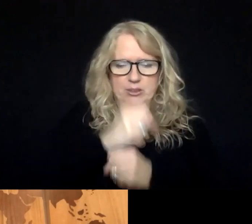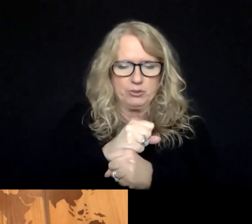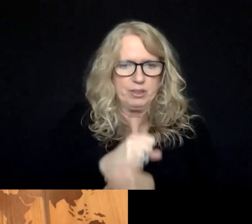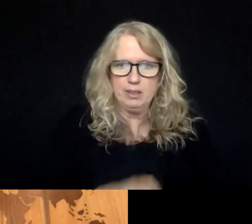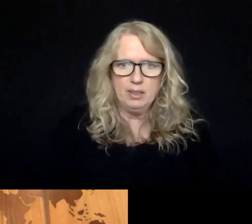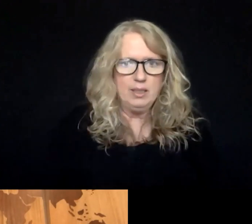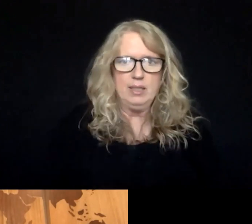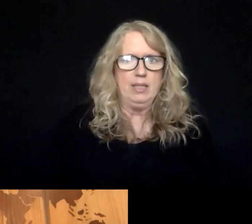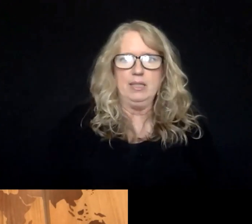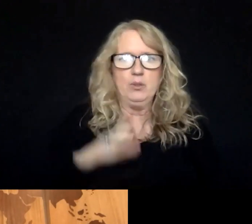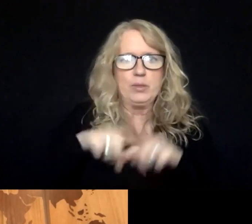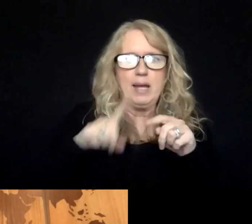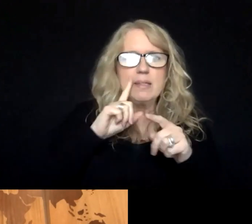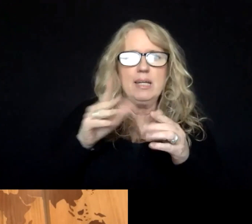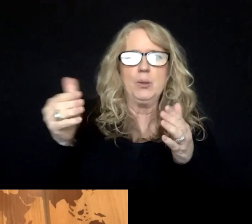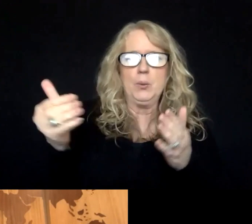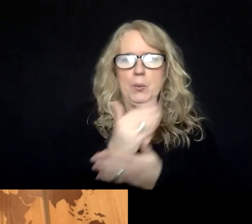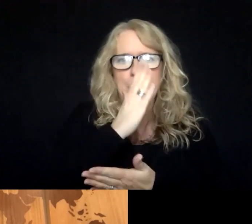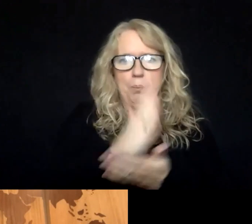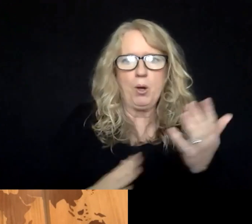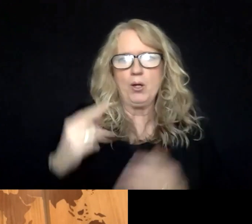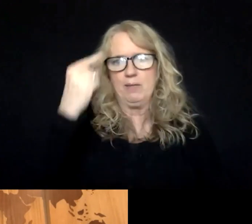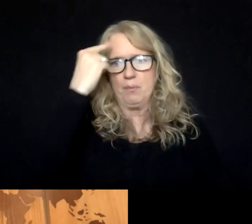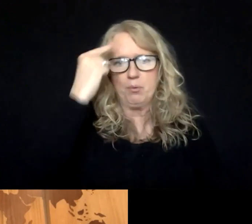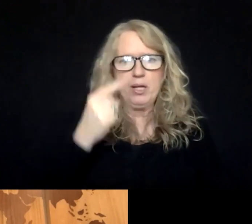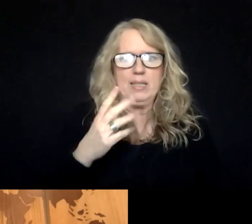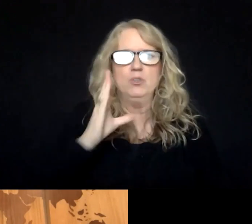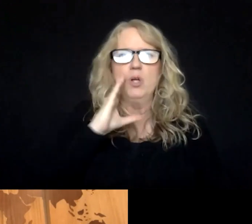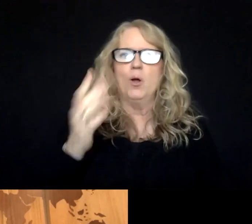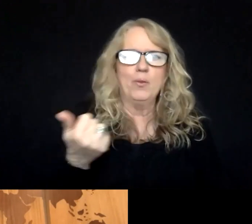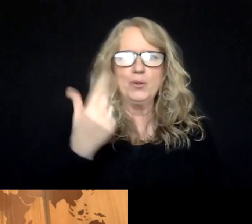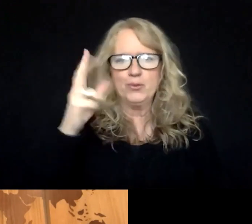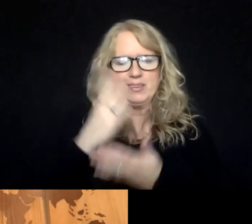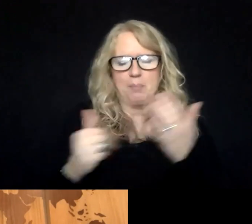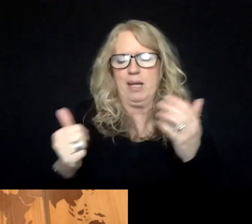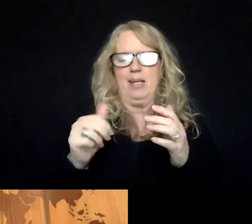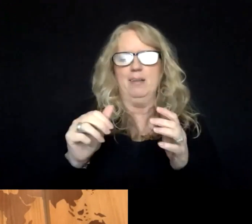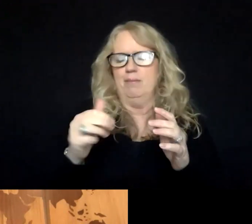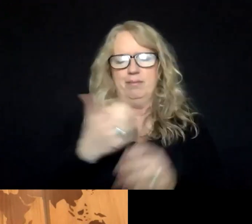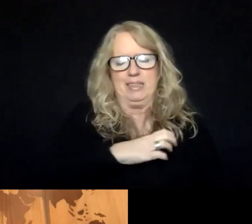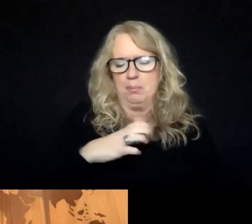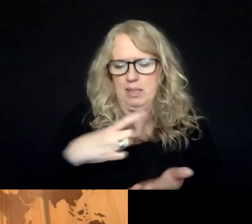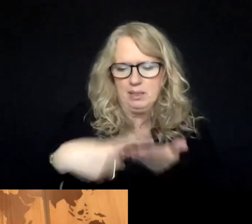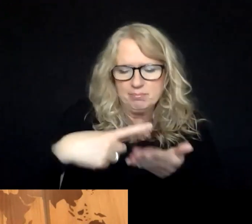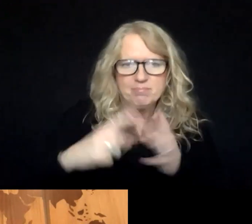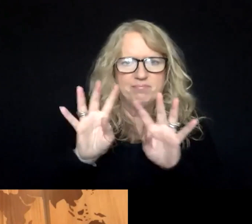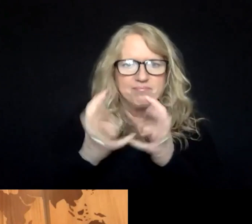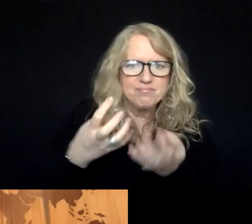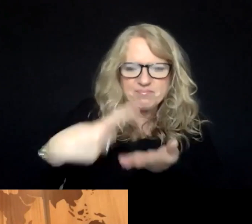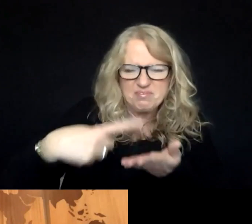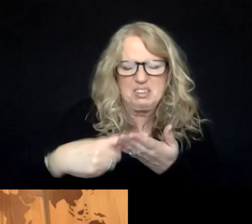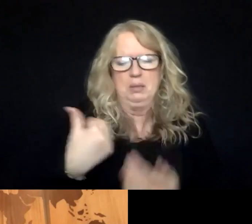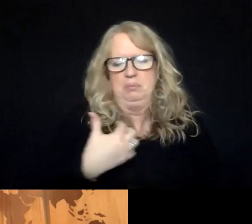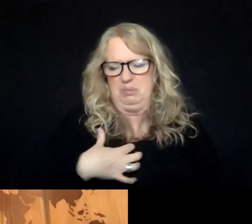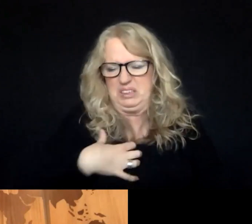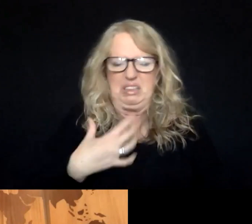get a new part of the brain that quickly. So there was presumably some sort of committee meeting where they said, oh, insular cortex, it does disgusting tastes.